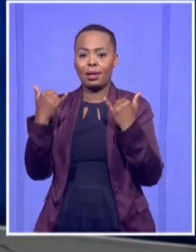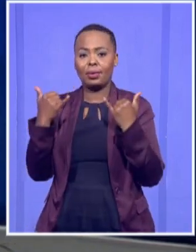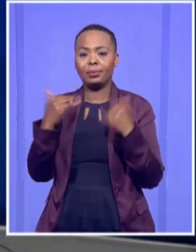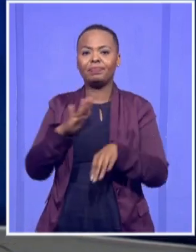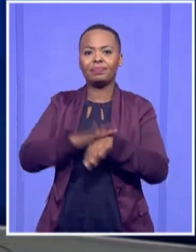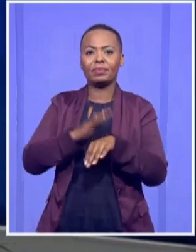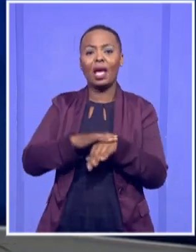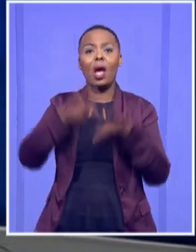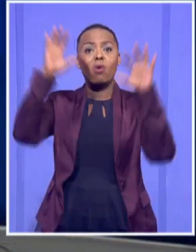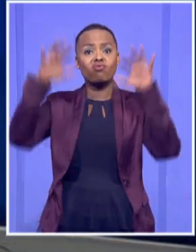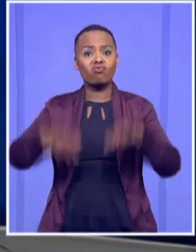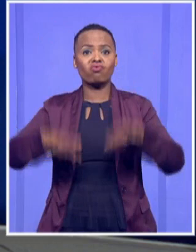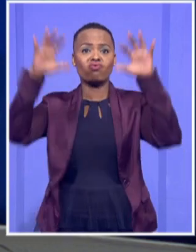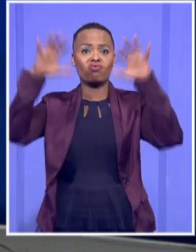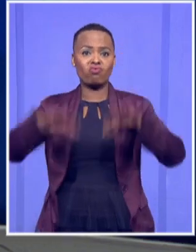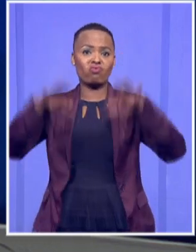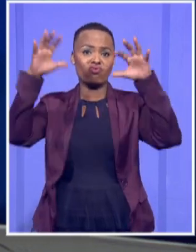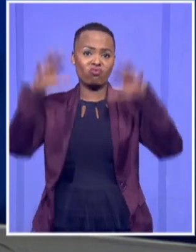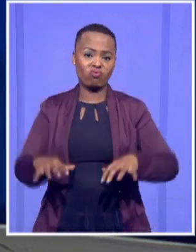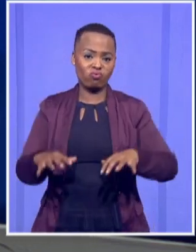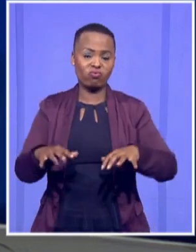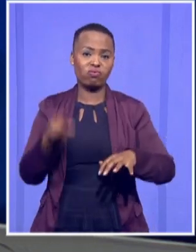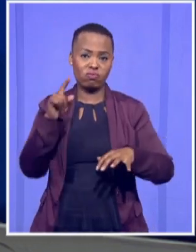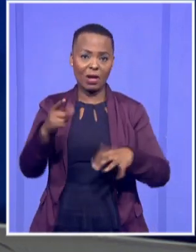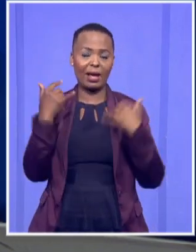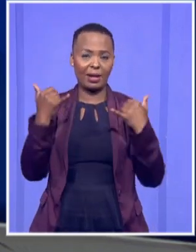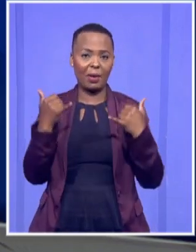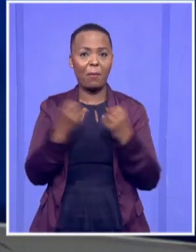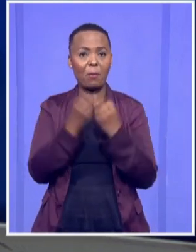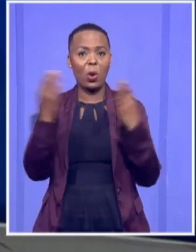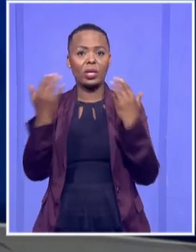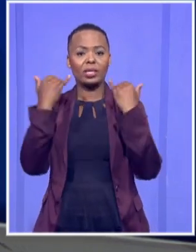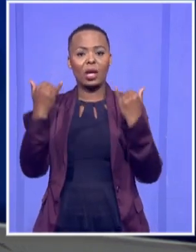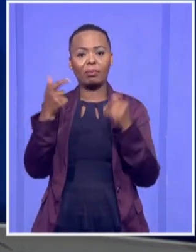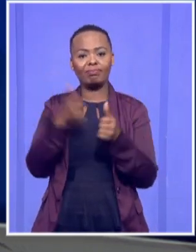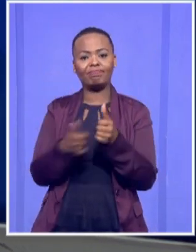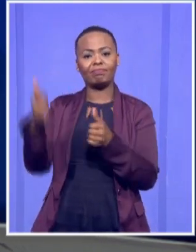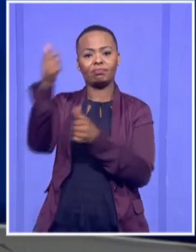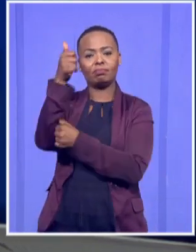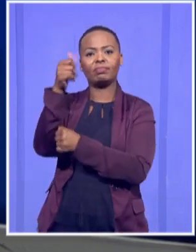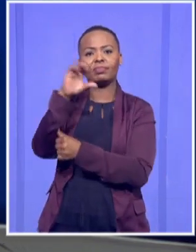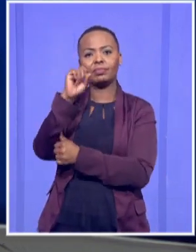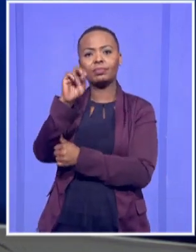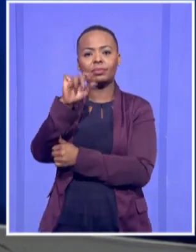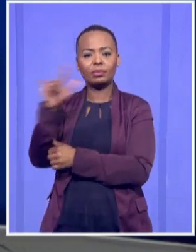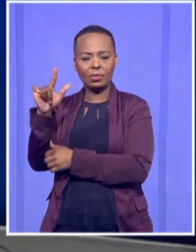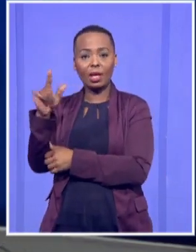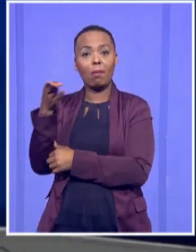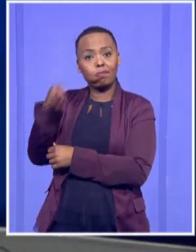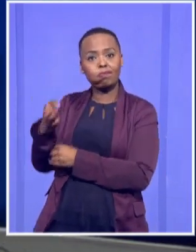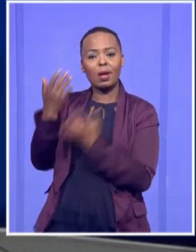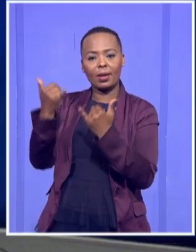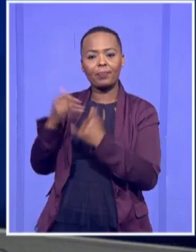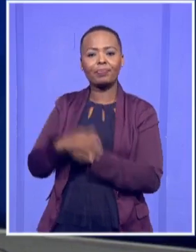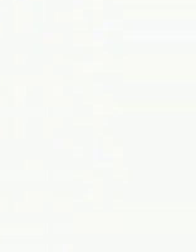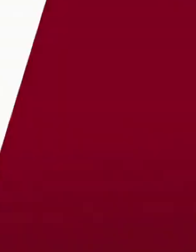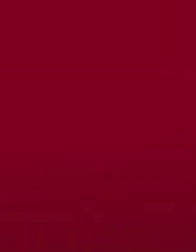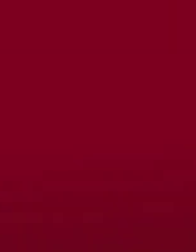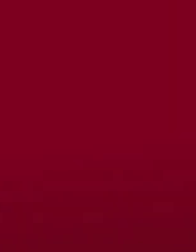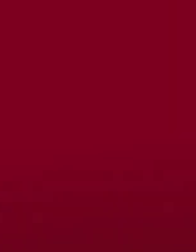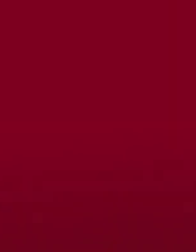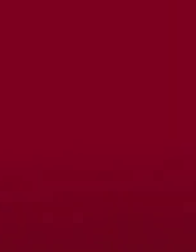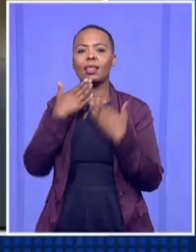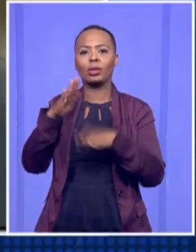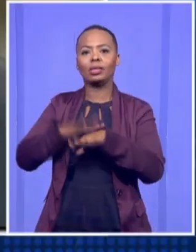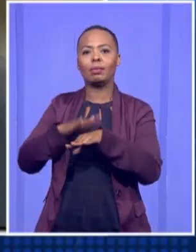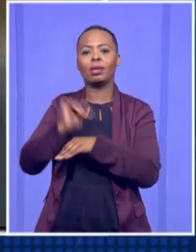rainy season, with Louw Kannemeyer, who is an engineering executive at Sanral. Mr. Kannemeyer, thank you very much indeed for your time. We